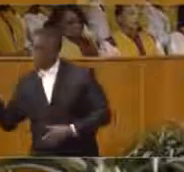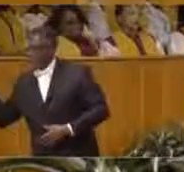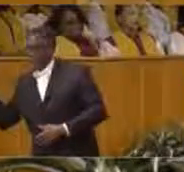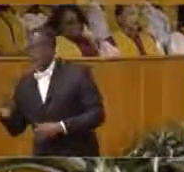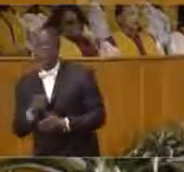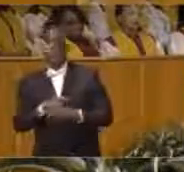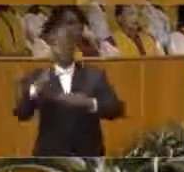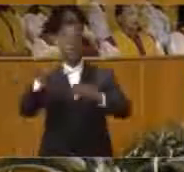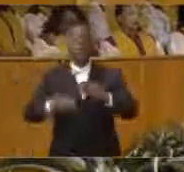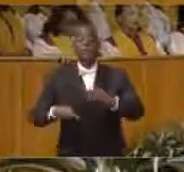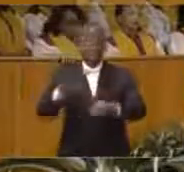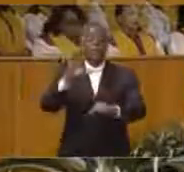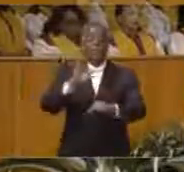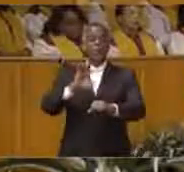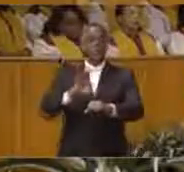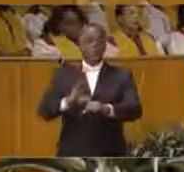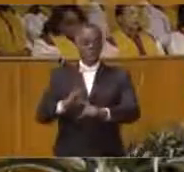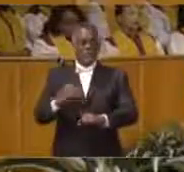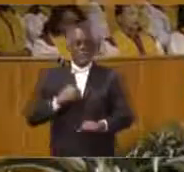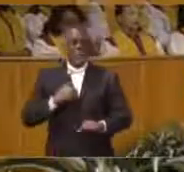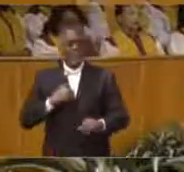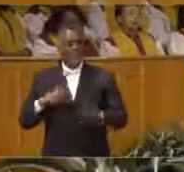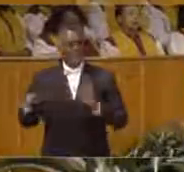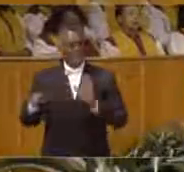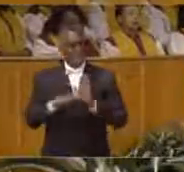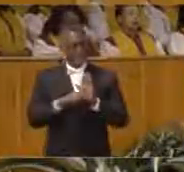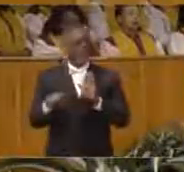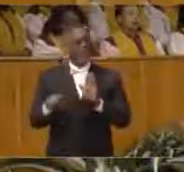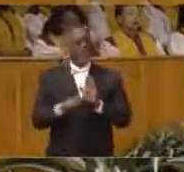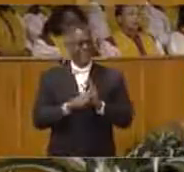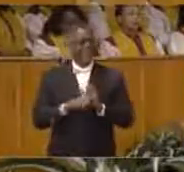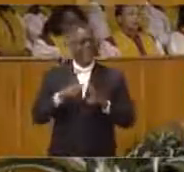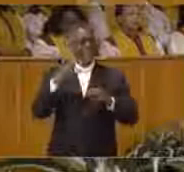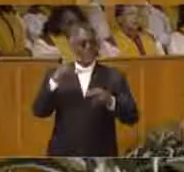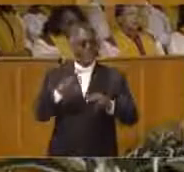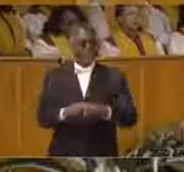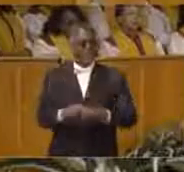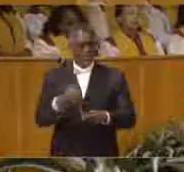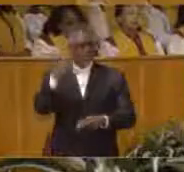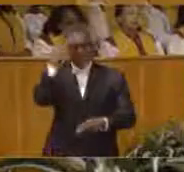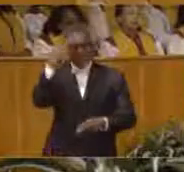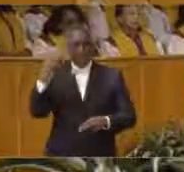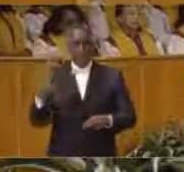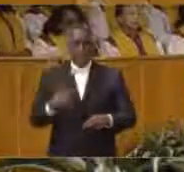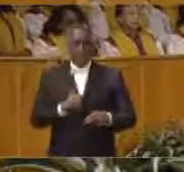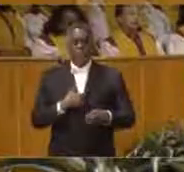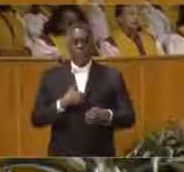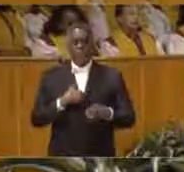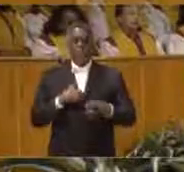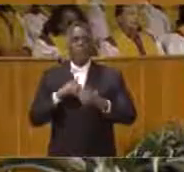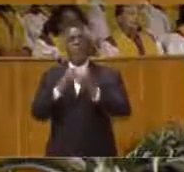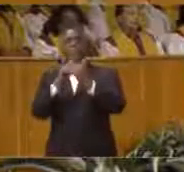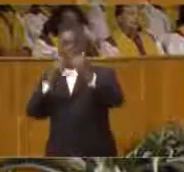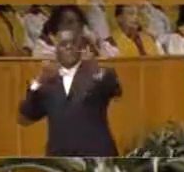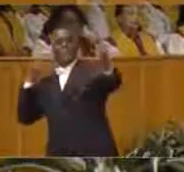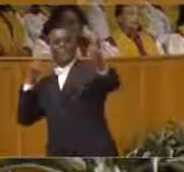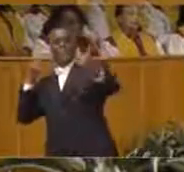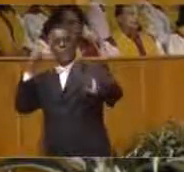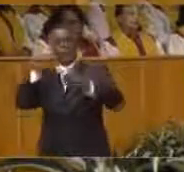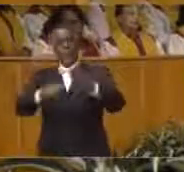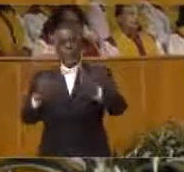And as a result, the church has gotten a bad name because we've strayed away from what the Bible